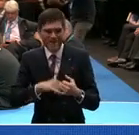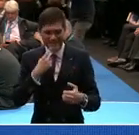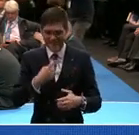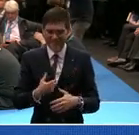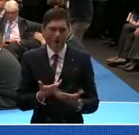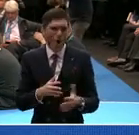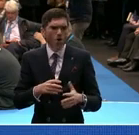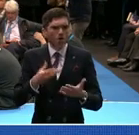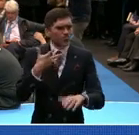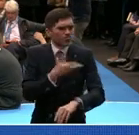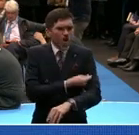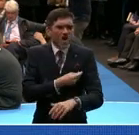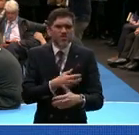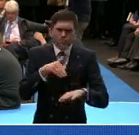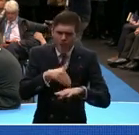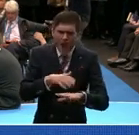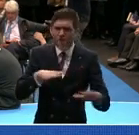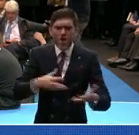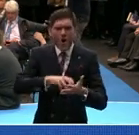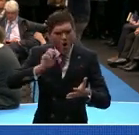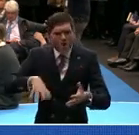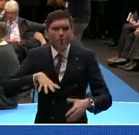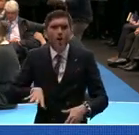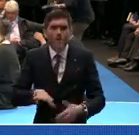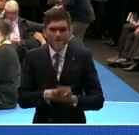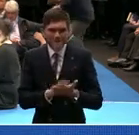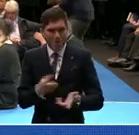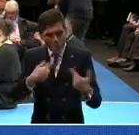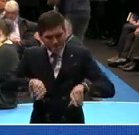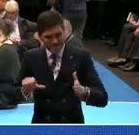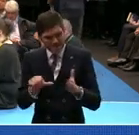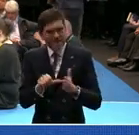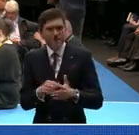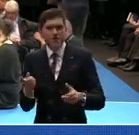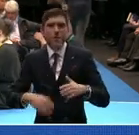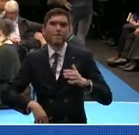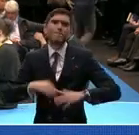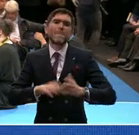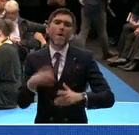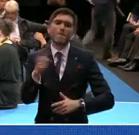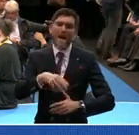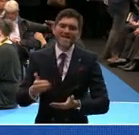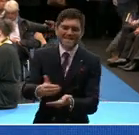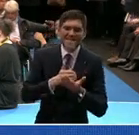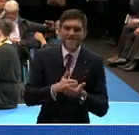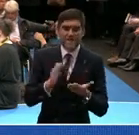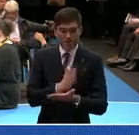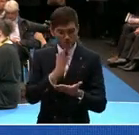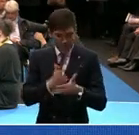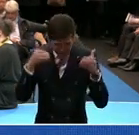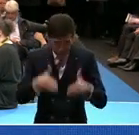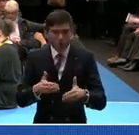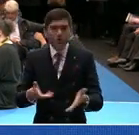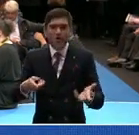decriminalise drugs, we will take the tough action needed to build back safer and continue to put the interests of our country